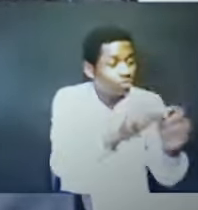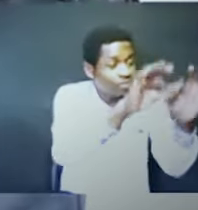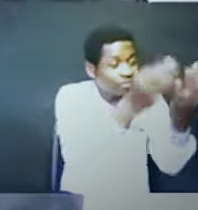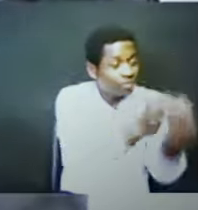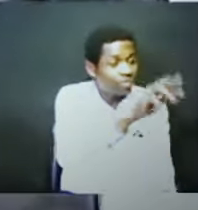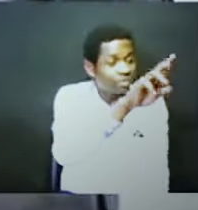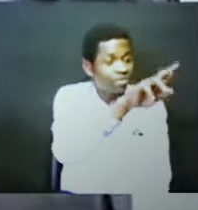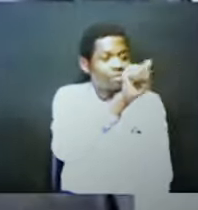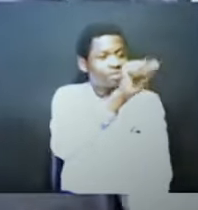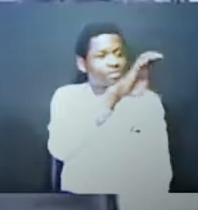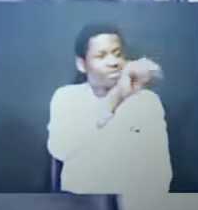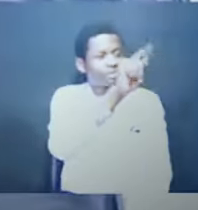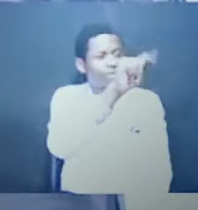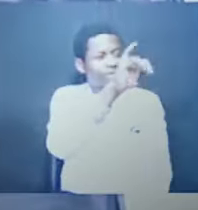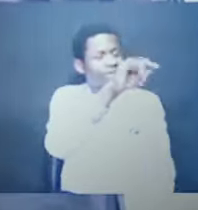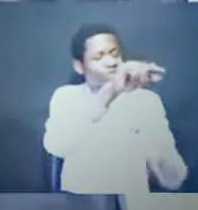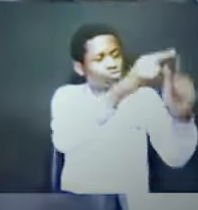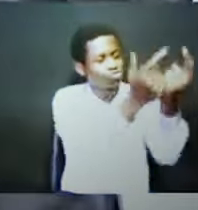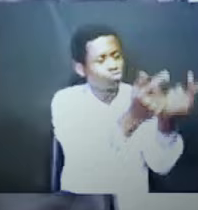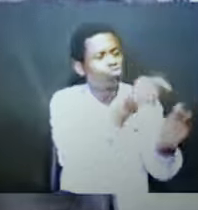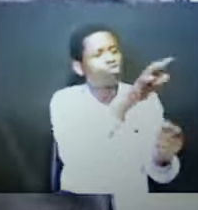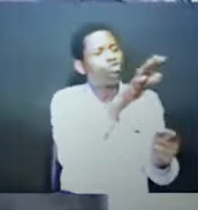father.